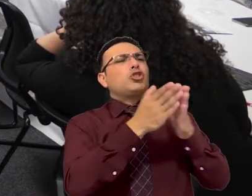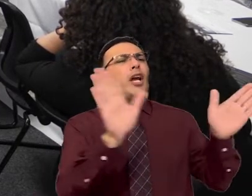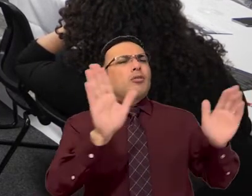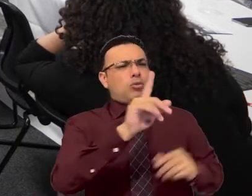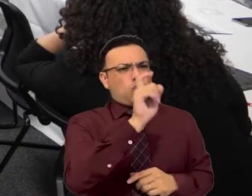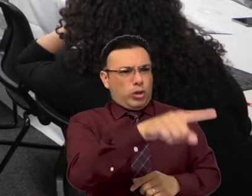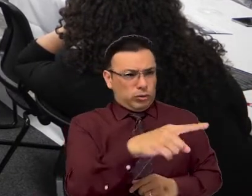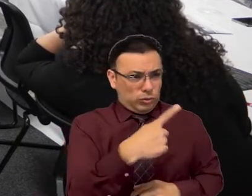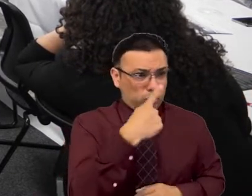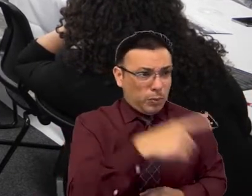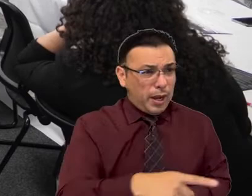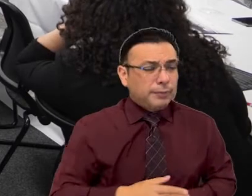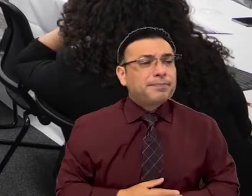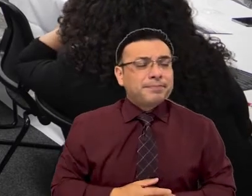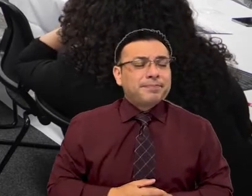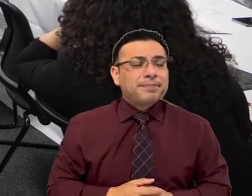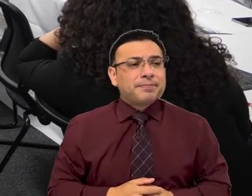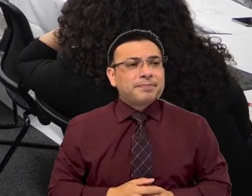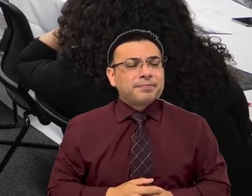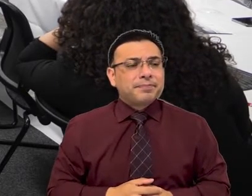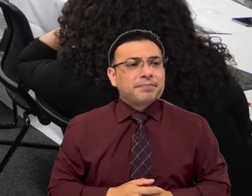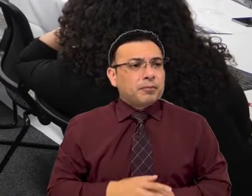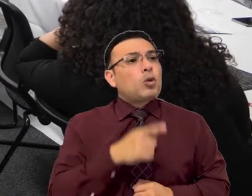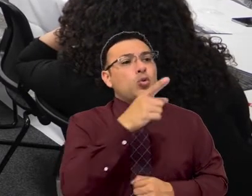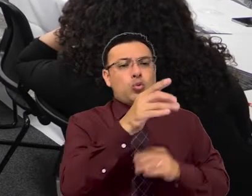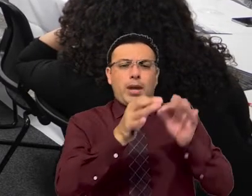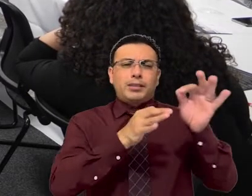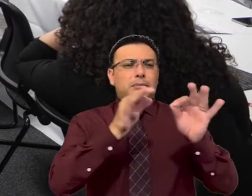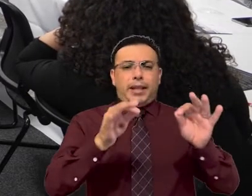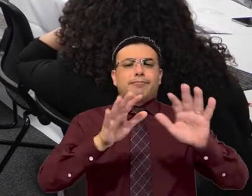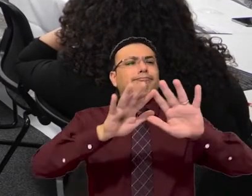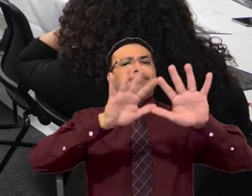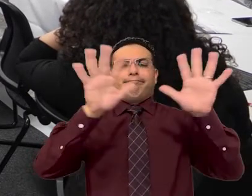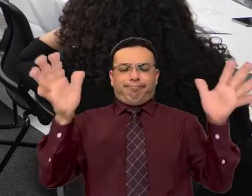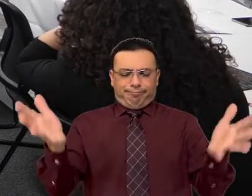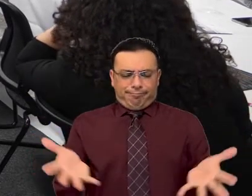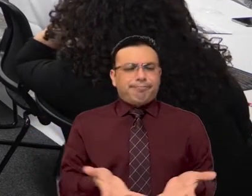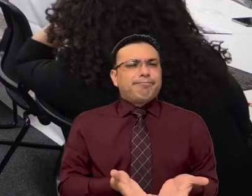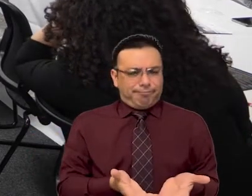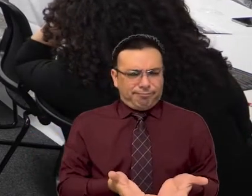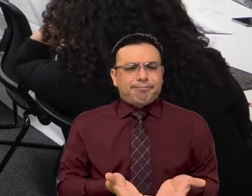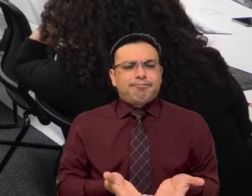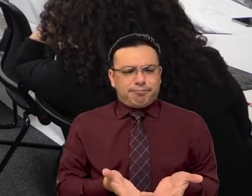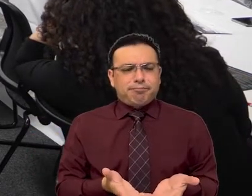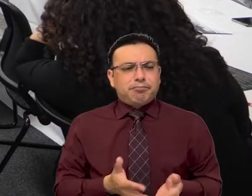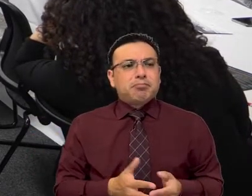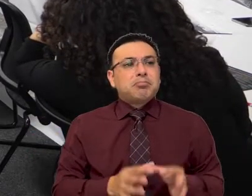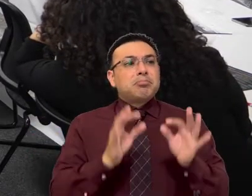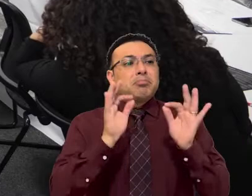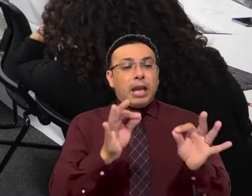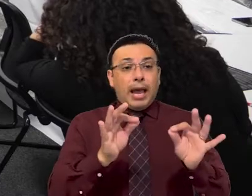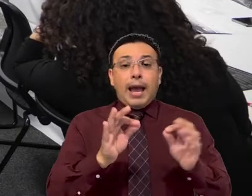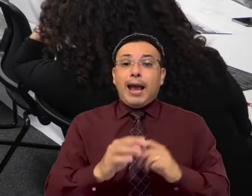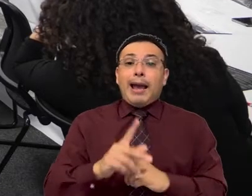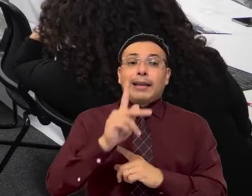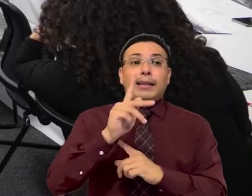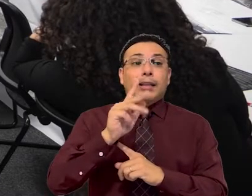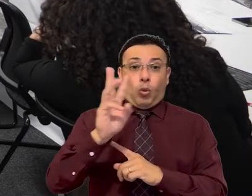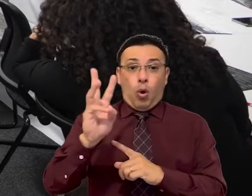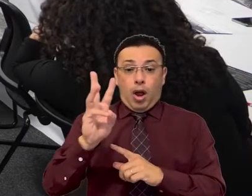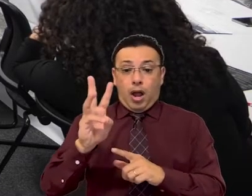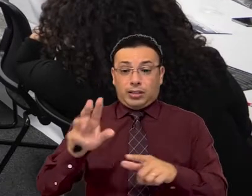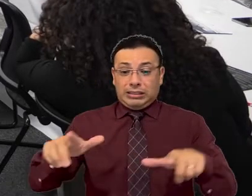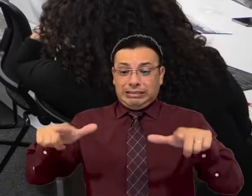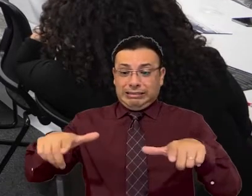So, great overview. I guess my concern is when you put all these kilowatts into one location in New York